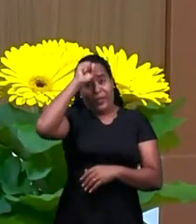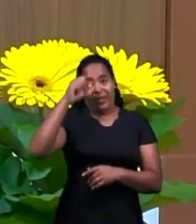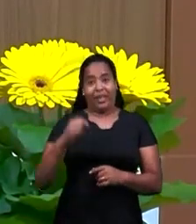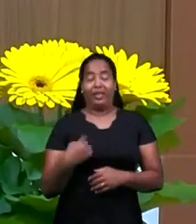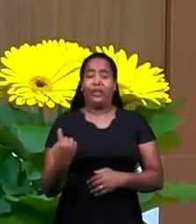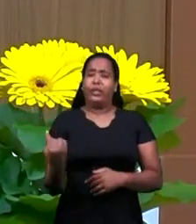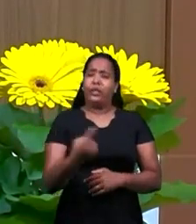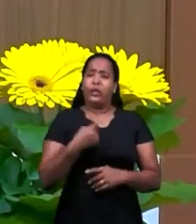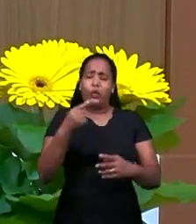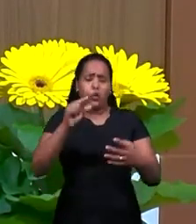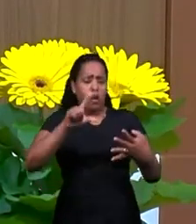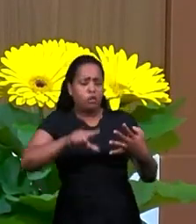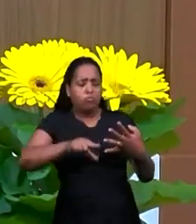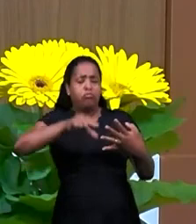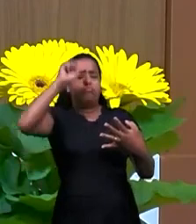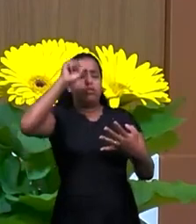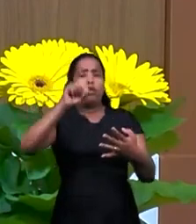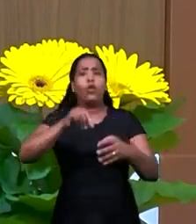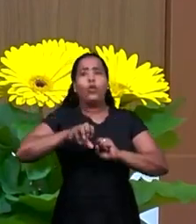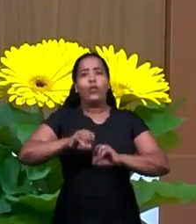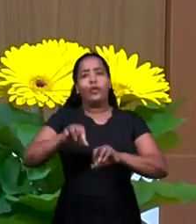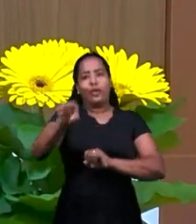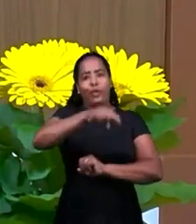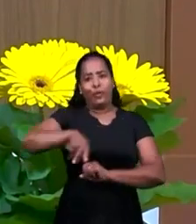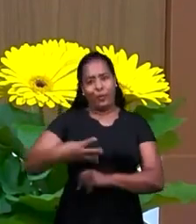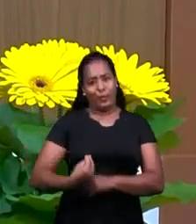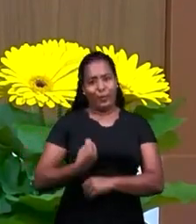will derive some teachings for us today.